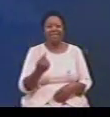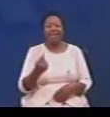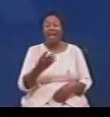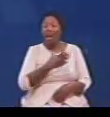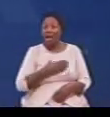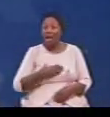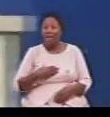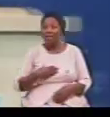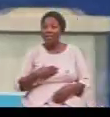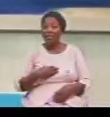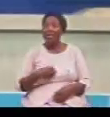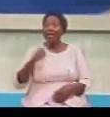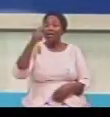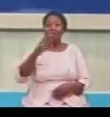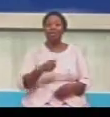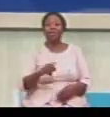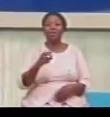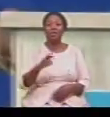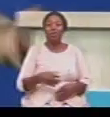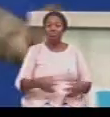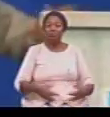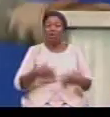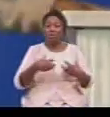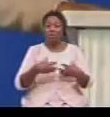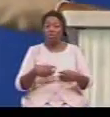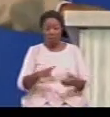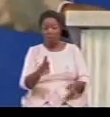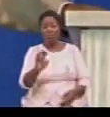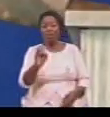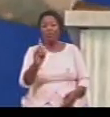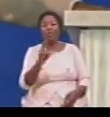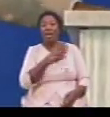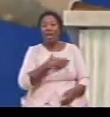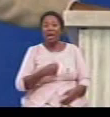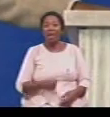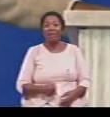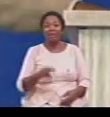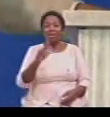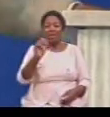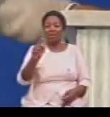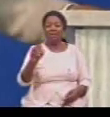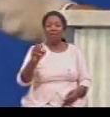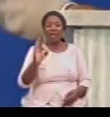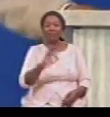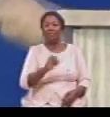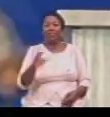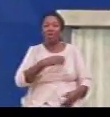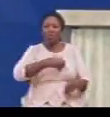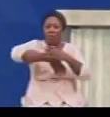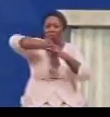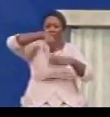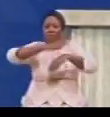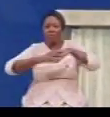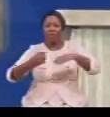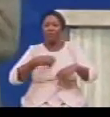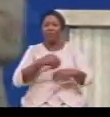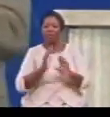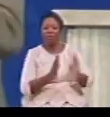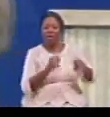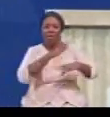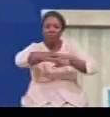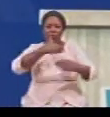And his rod and staff, they comfort me. He prepares a table before me in